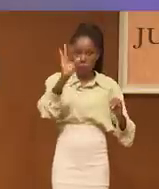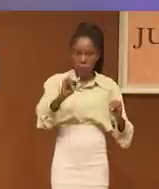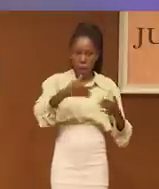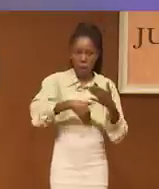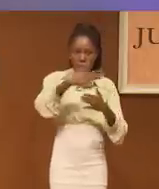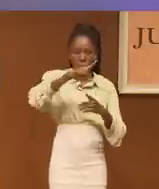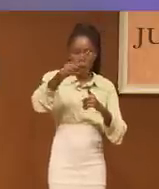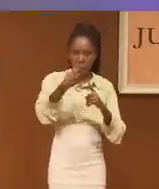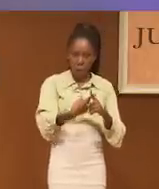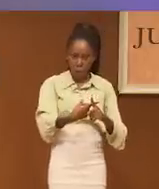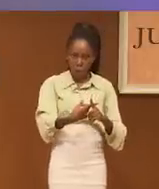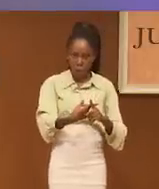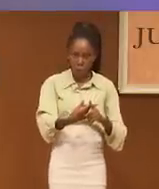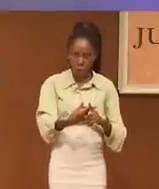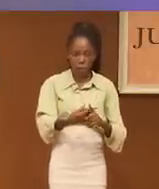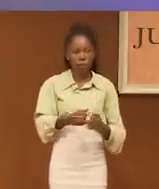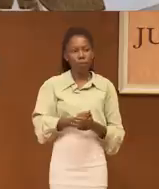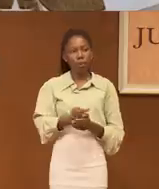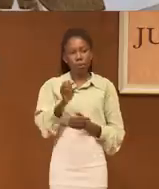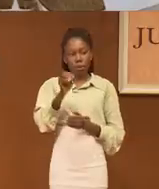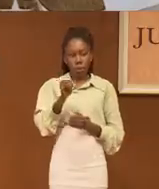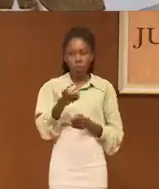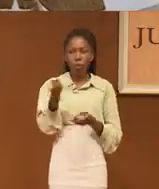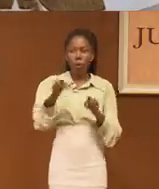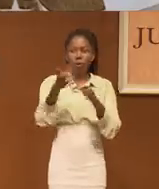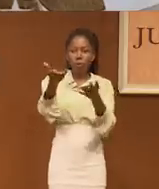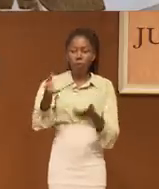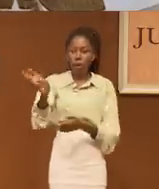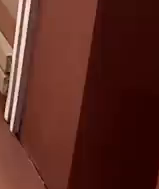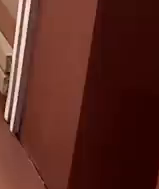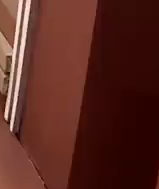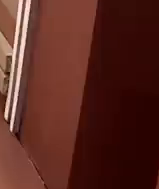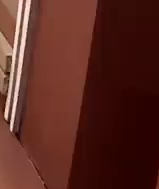Okay. So, when do you want them to leave?